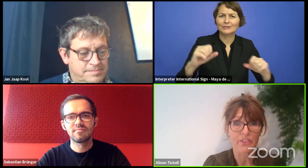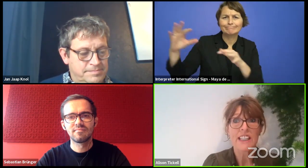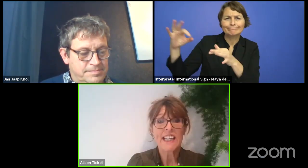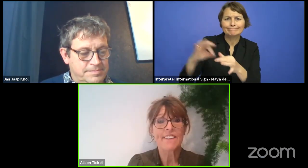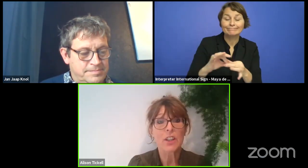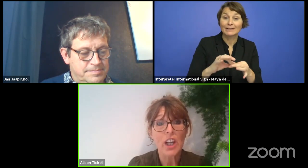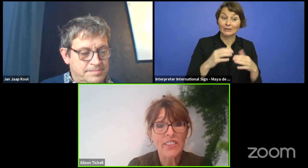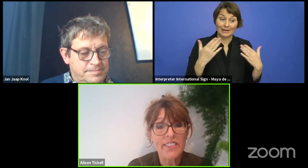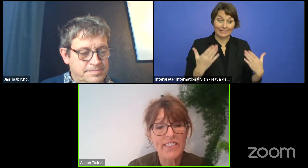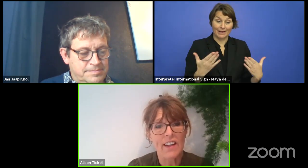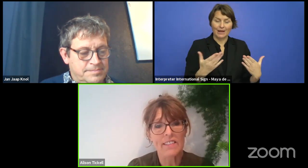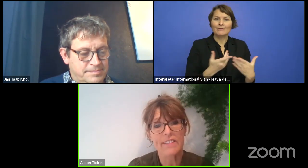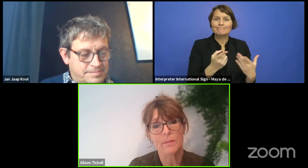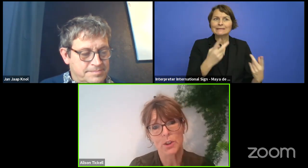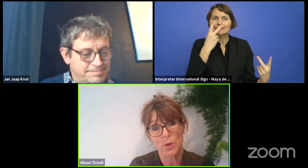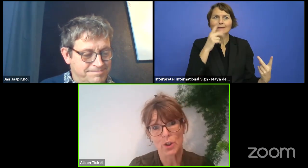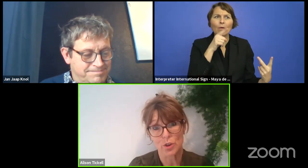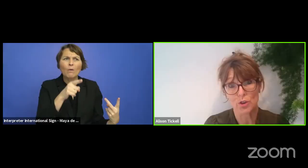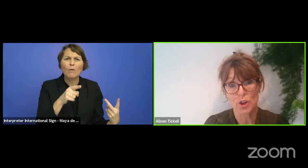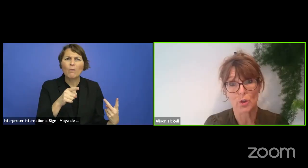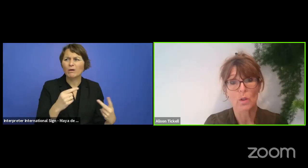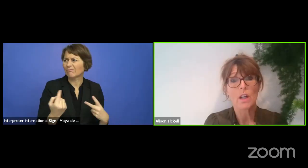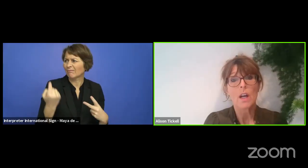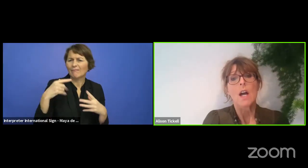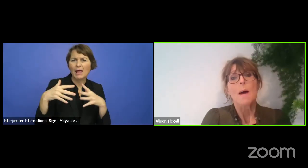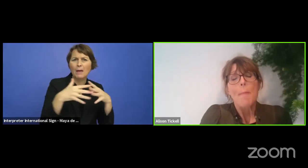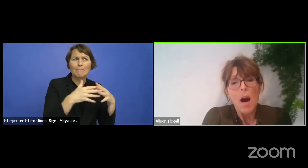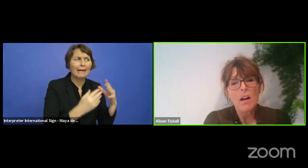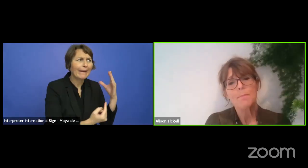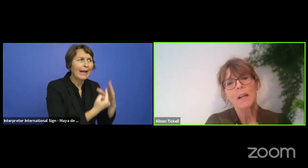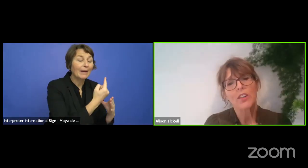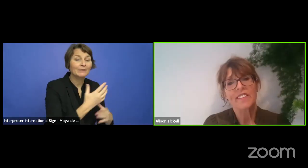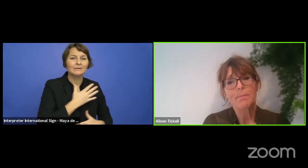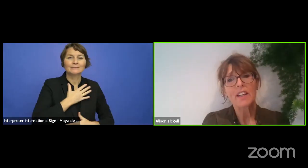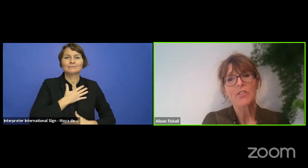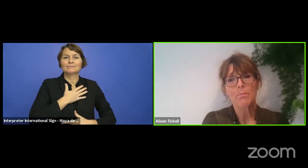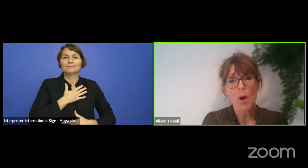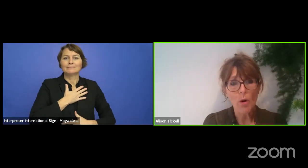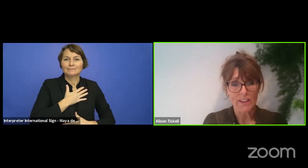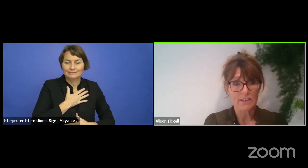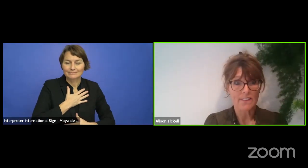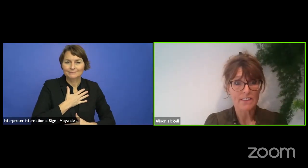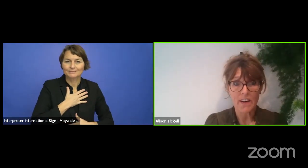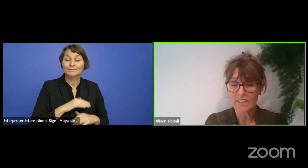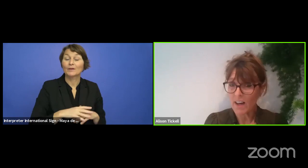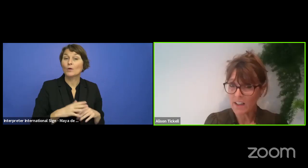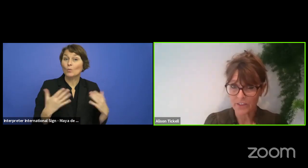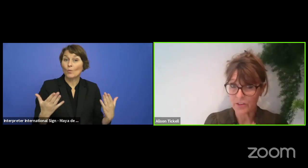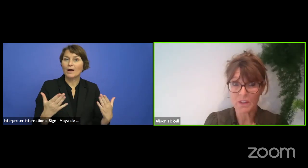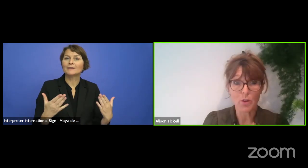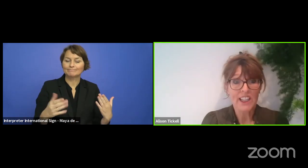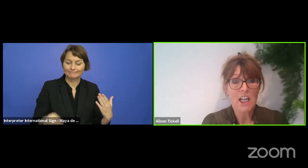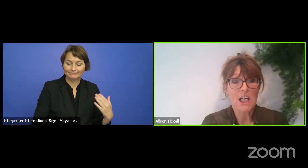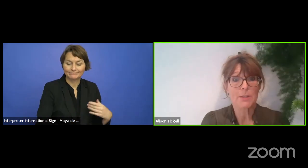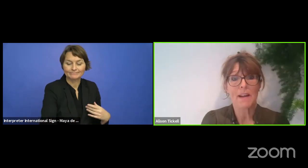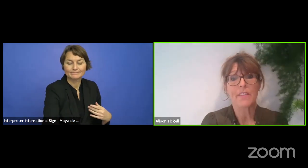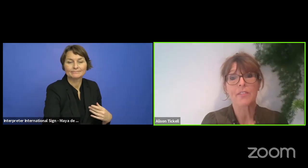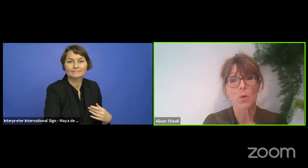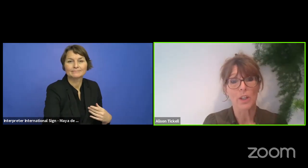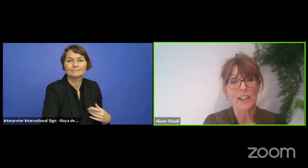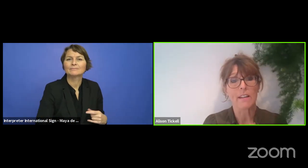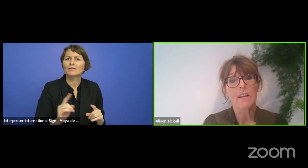happened in the United States, as I'm sure you do too. Partly because it speaks to a point that is very relevant and we've already